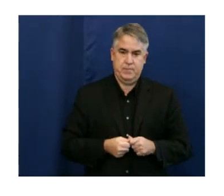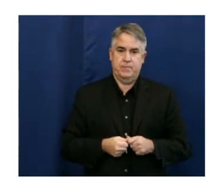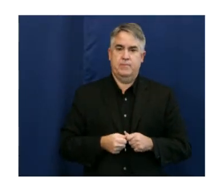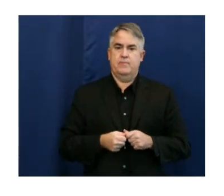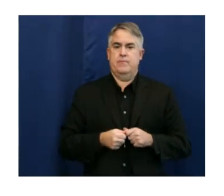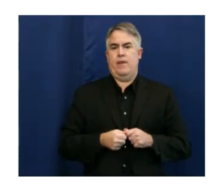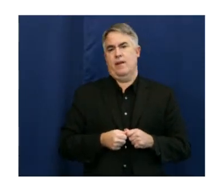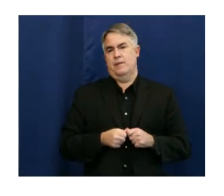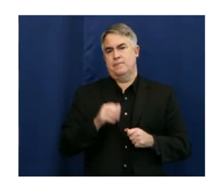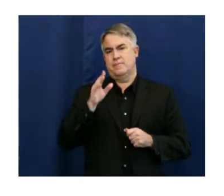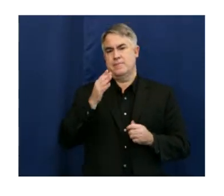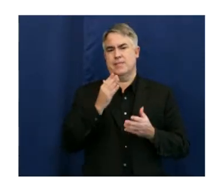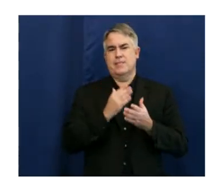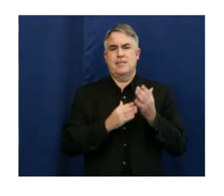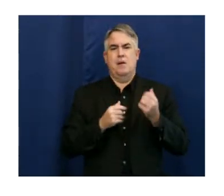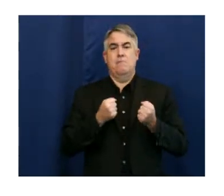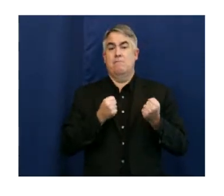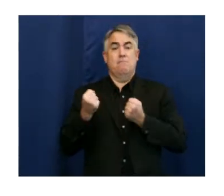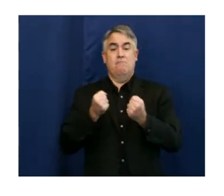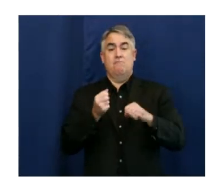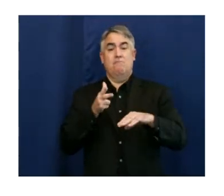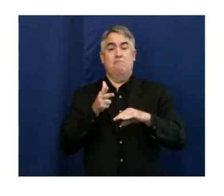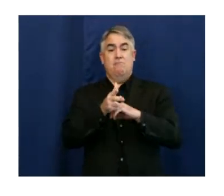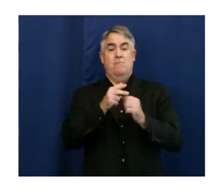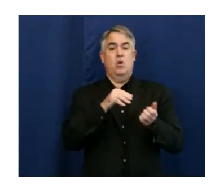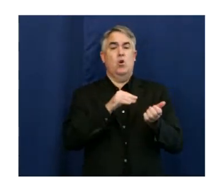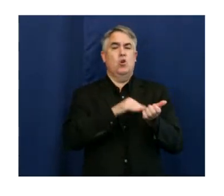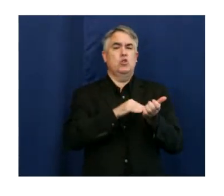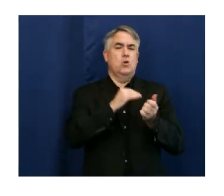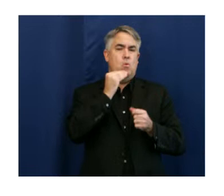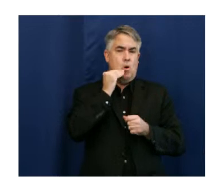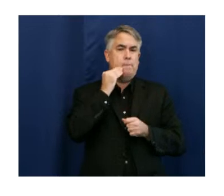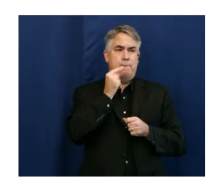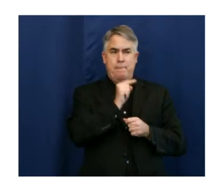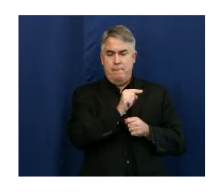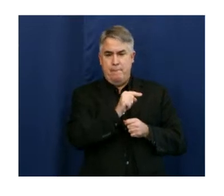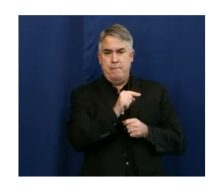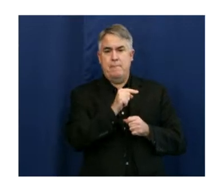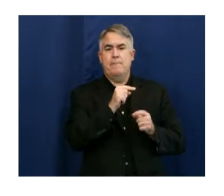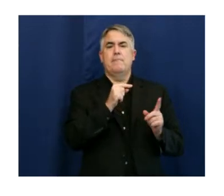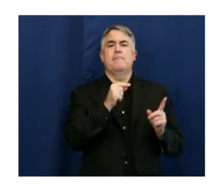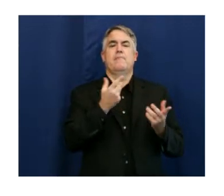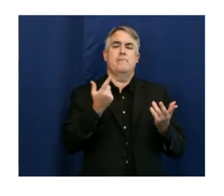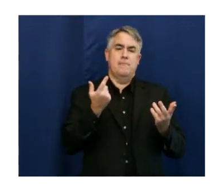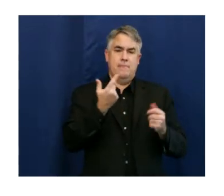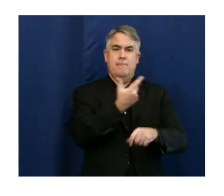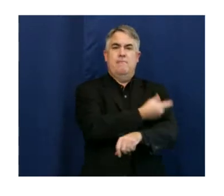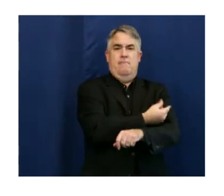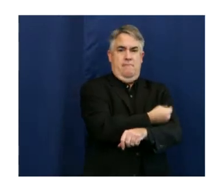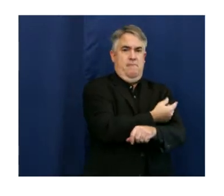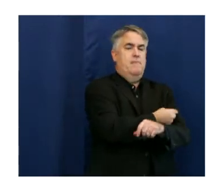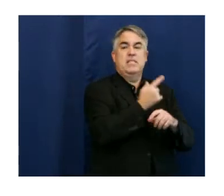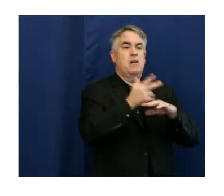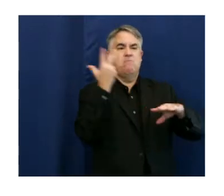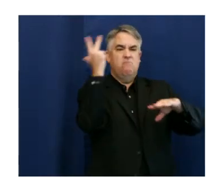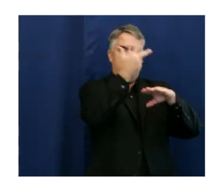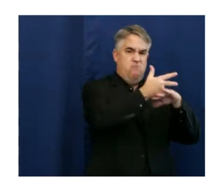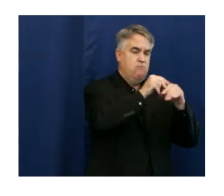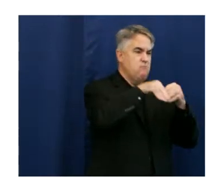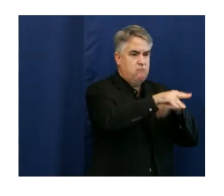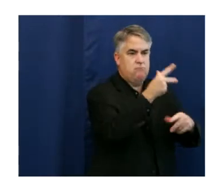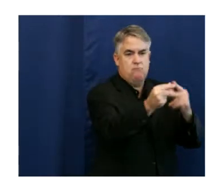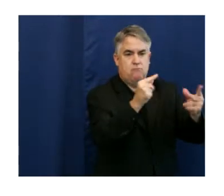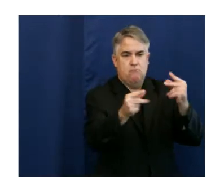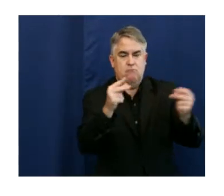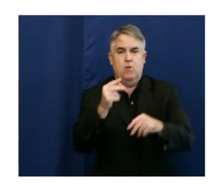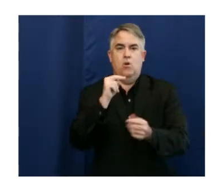care facilities, going out mobily and administering vaccines, along with some of our more rural communities, farm workers,